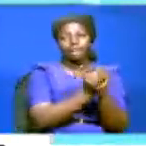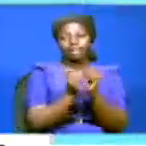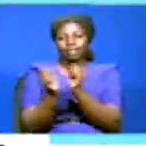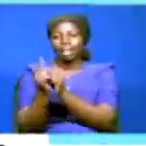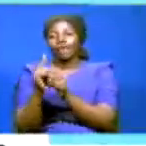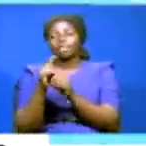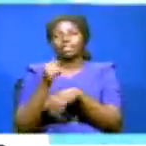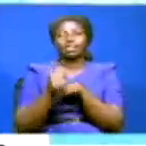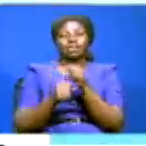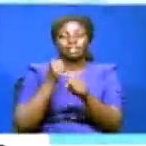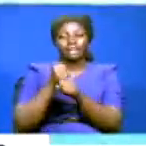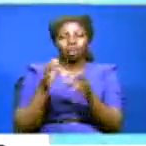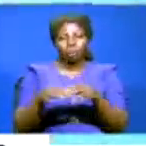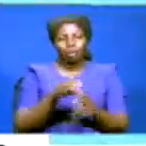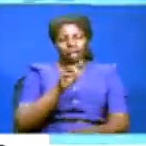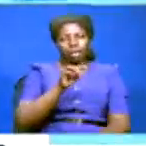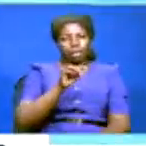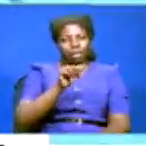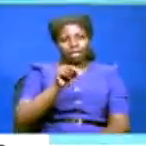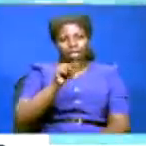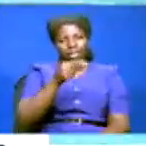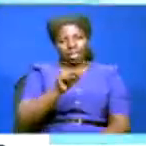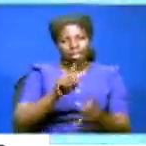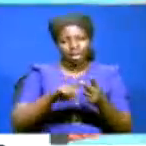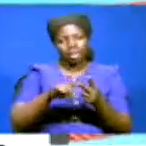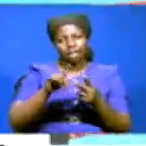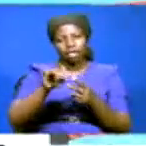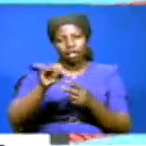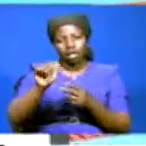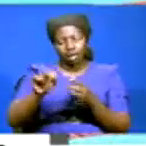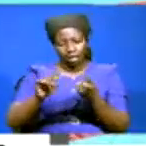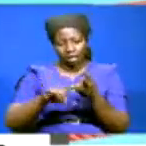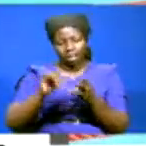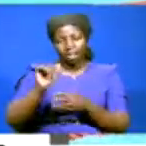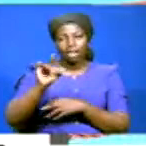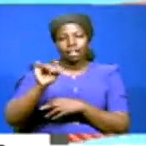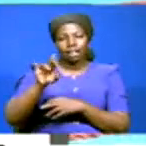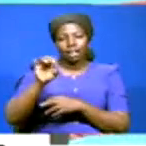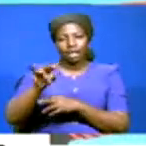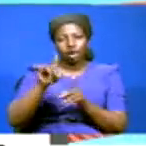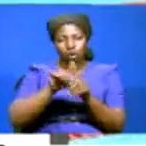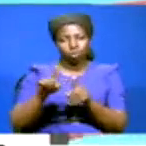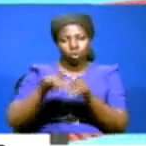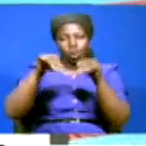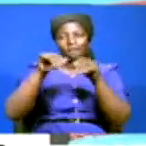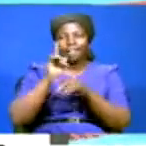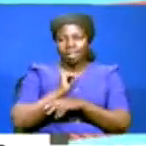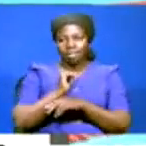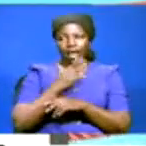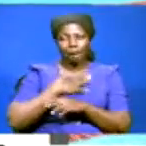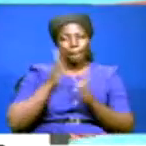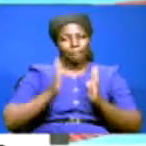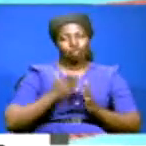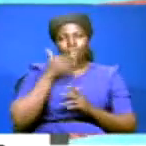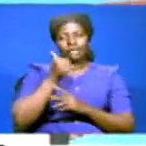Matimu Nathan, Loya Clyde, and Adrian Gweno also qualifying. My personal best in the 100 IM is